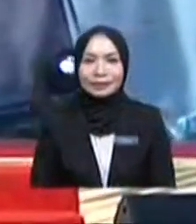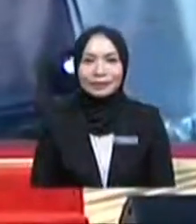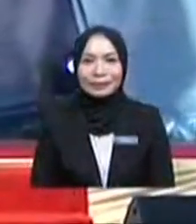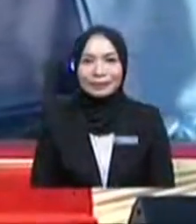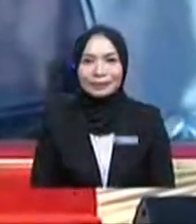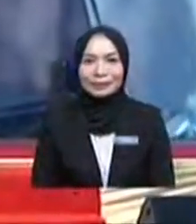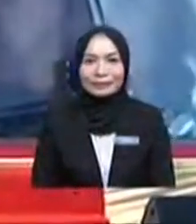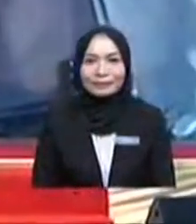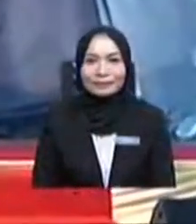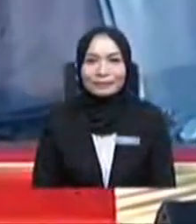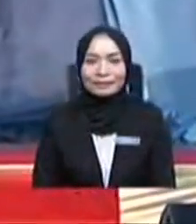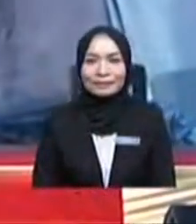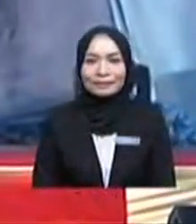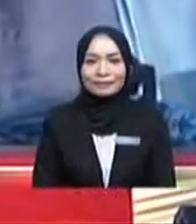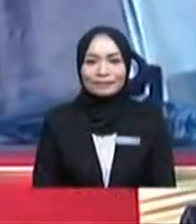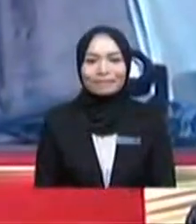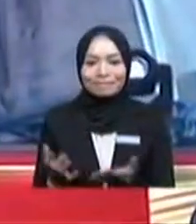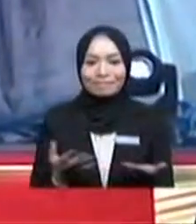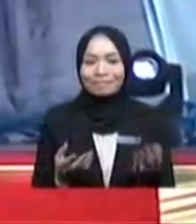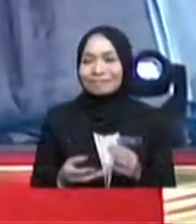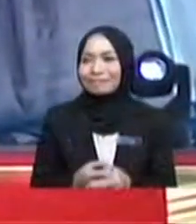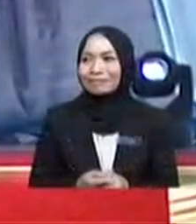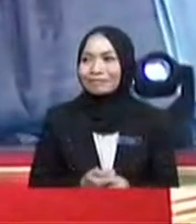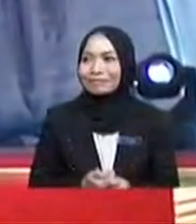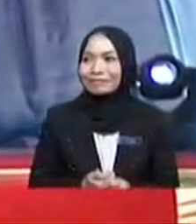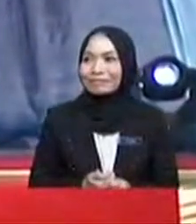Ms. Shi Yuan Ling,